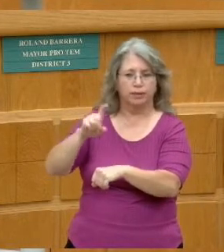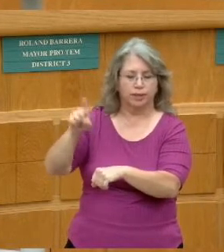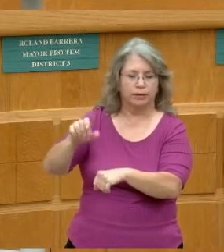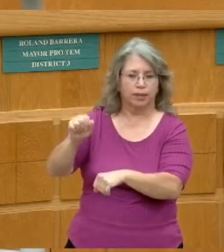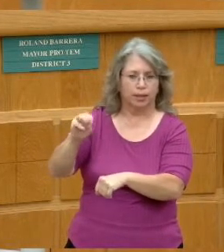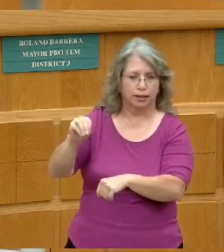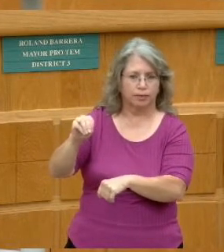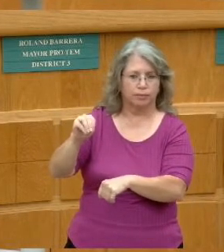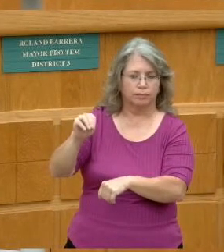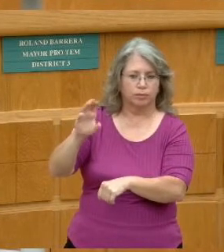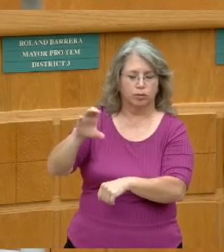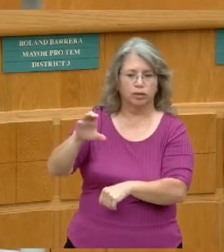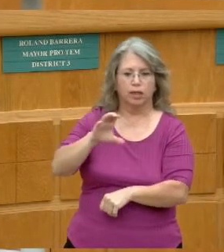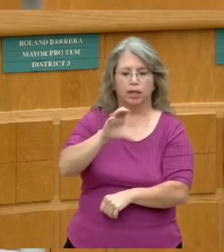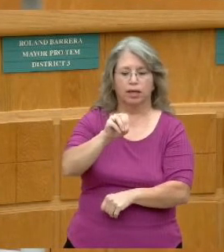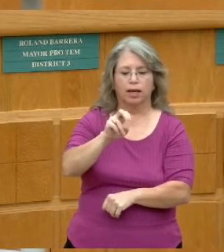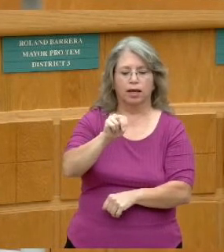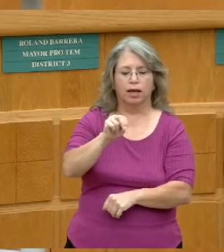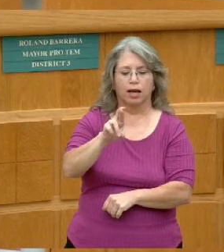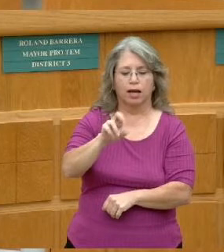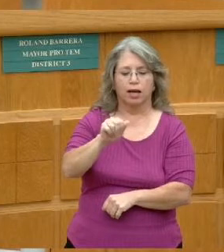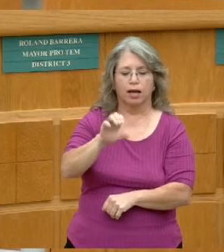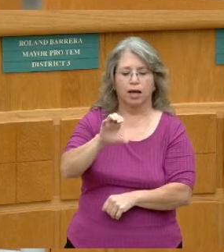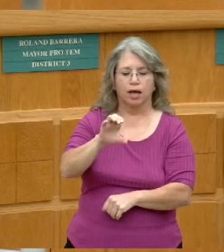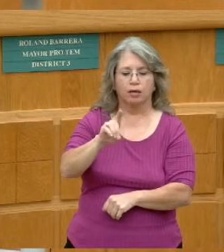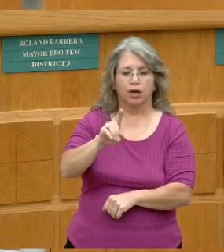Christi. So